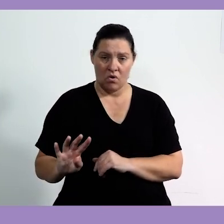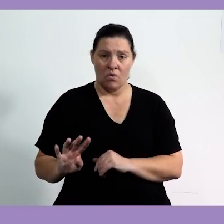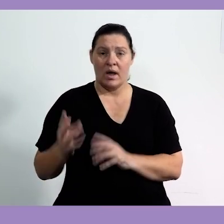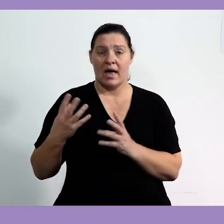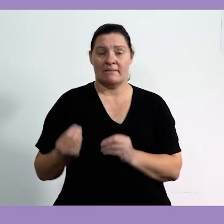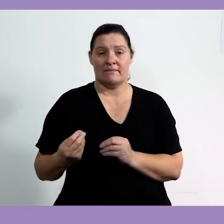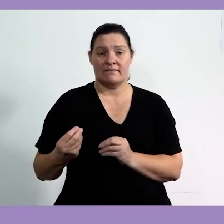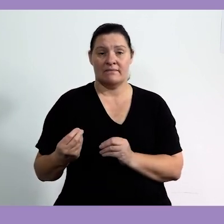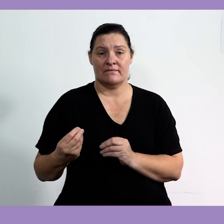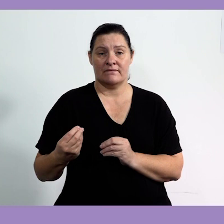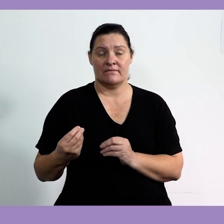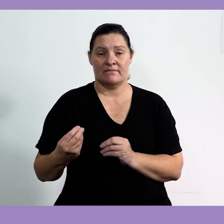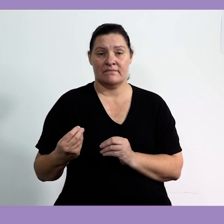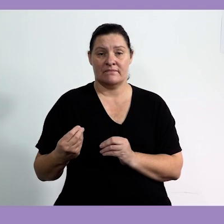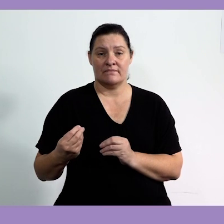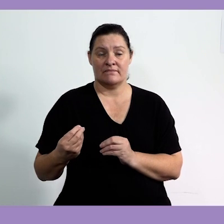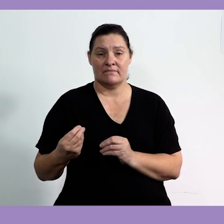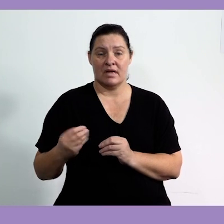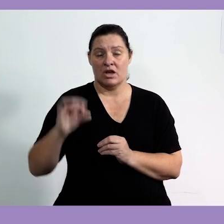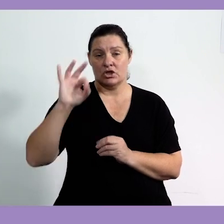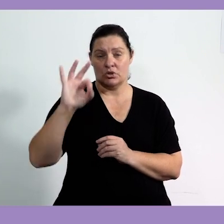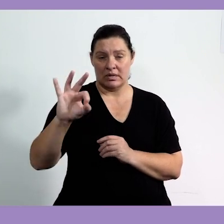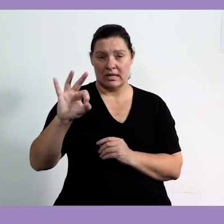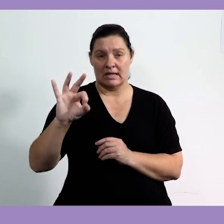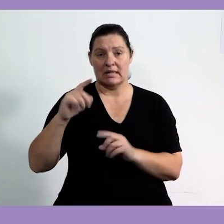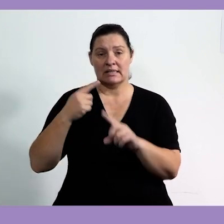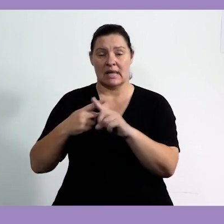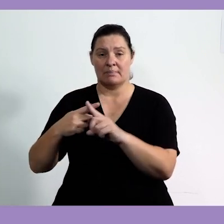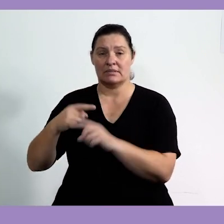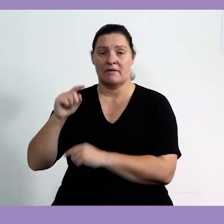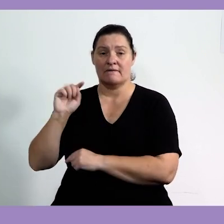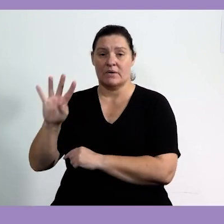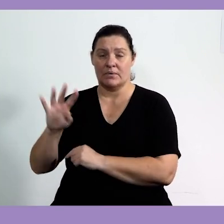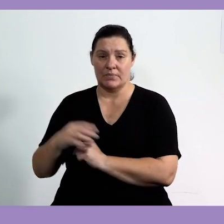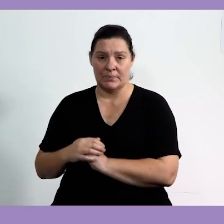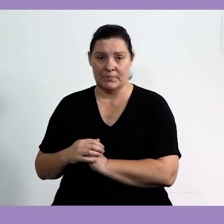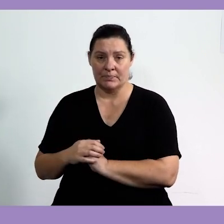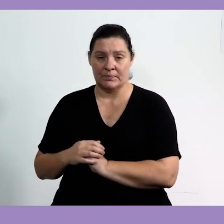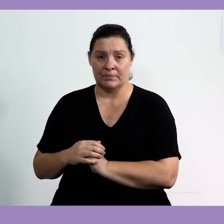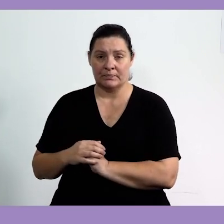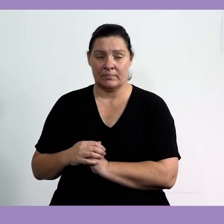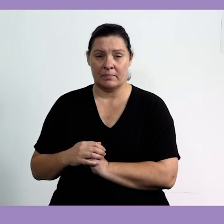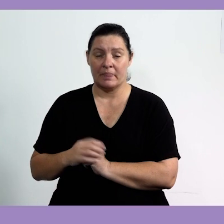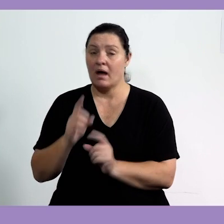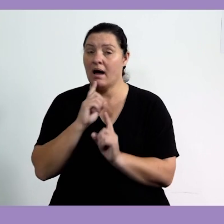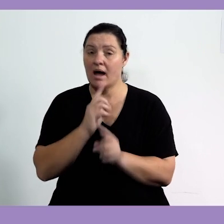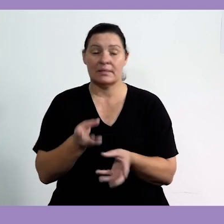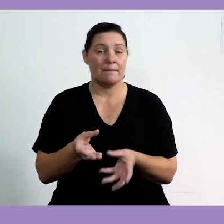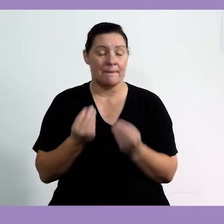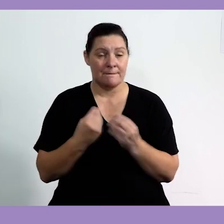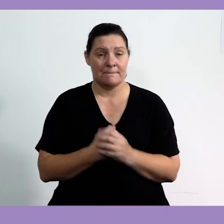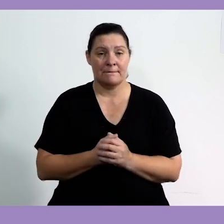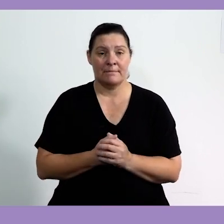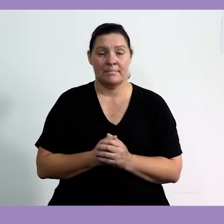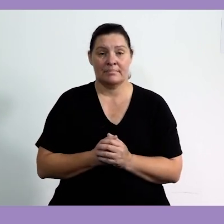and we are going to have the 3 multiplied by the 4. What answer does this